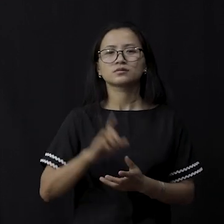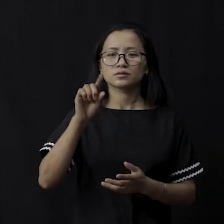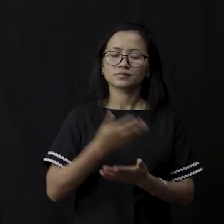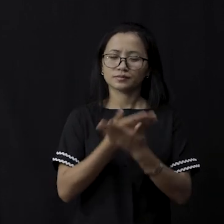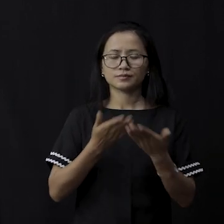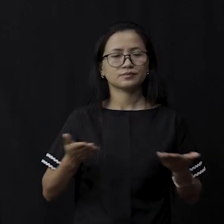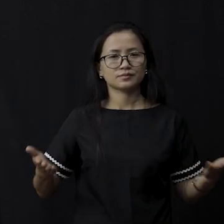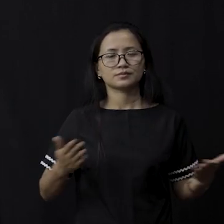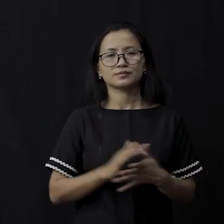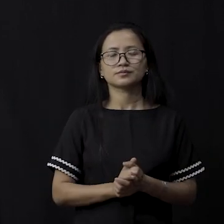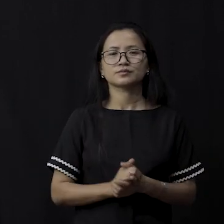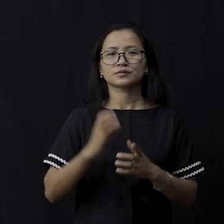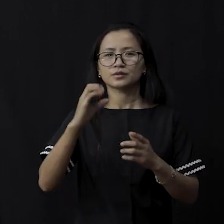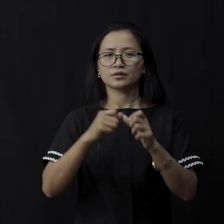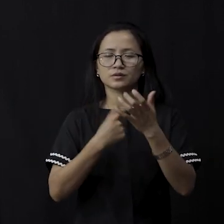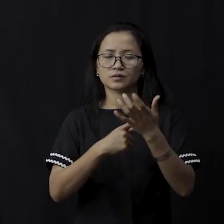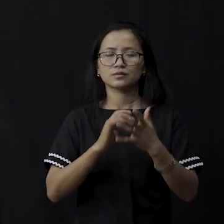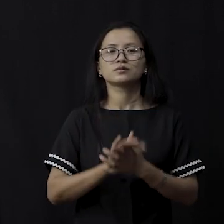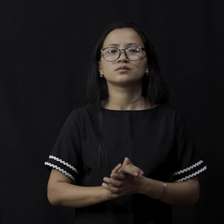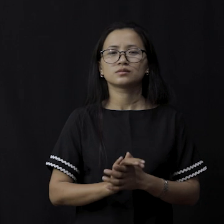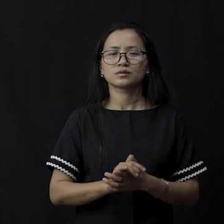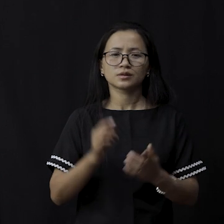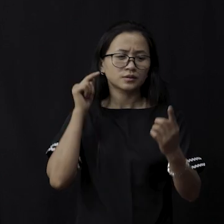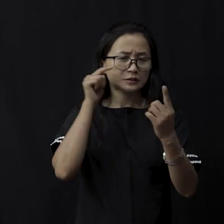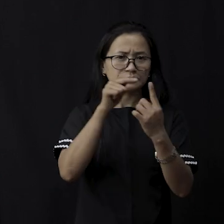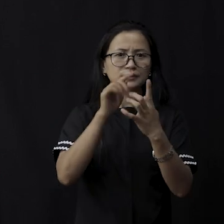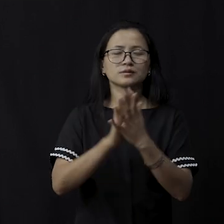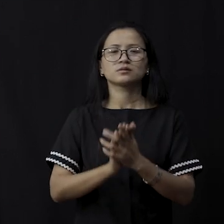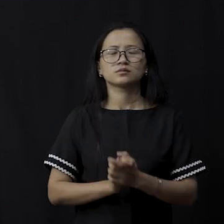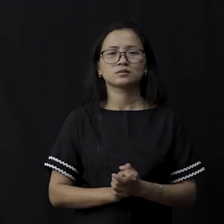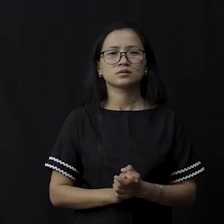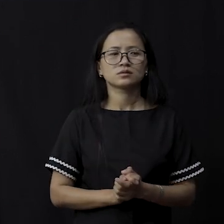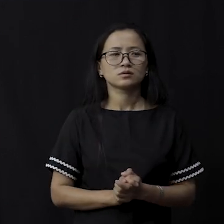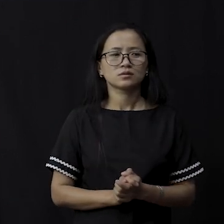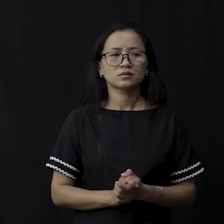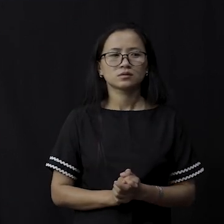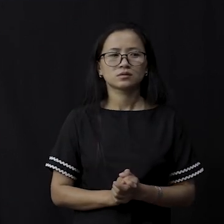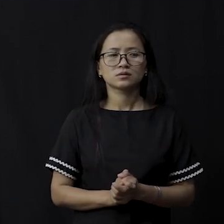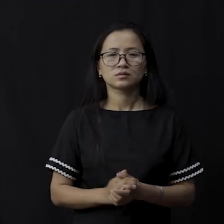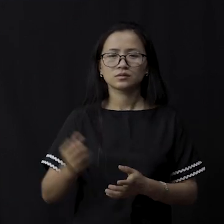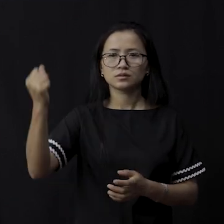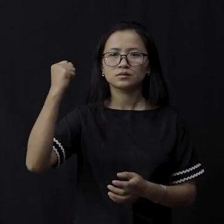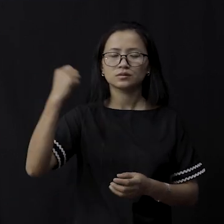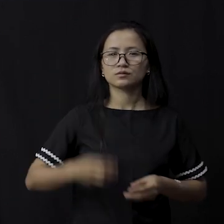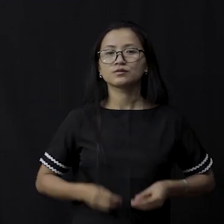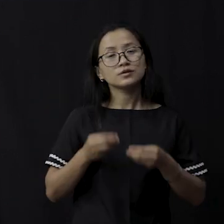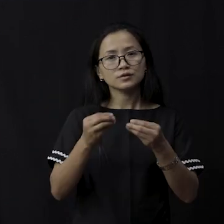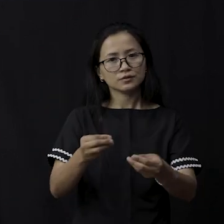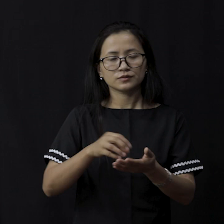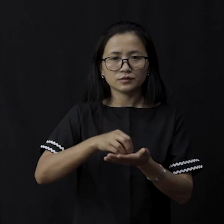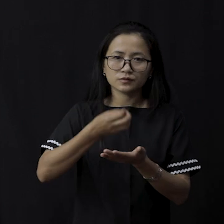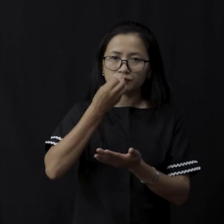Okay, so carbohydrates are mainly what? They are energy